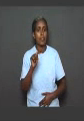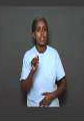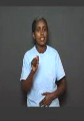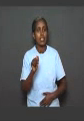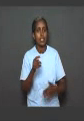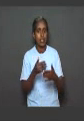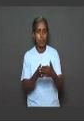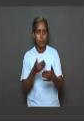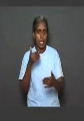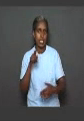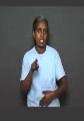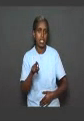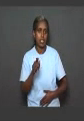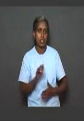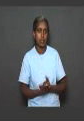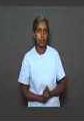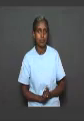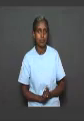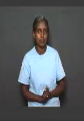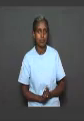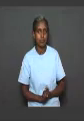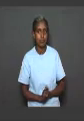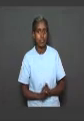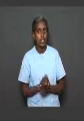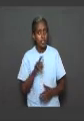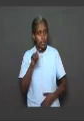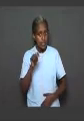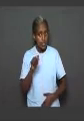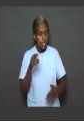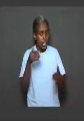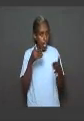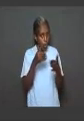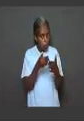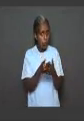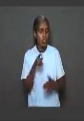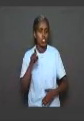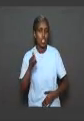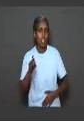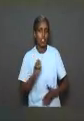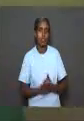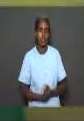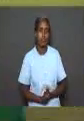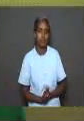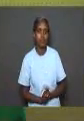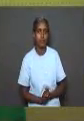t minus x as t approaches x.